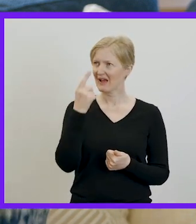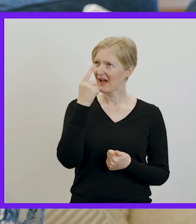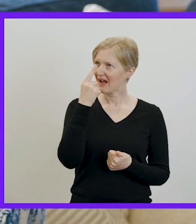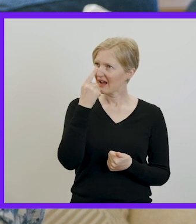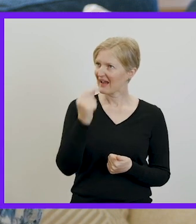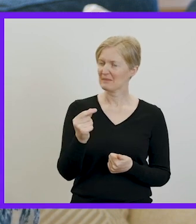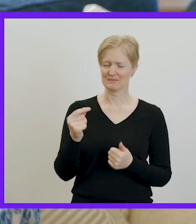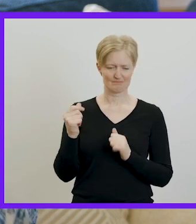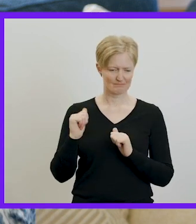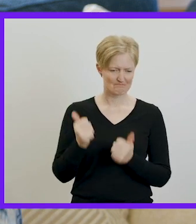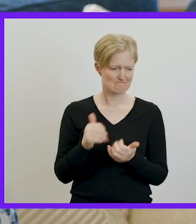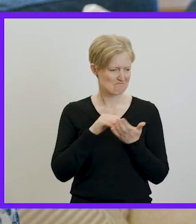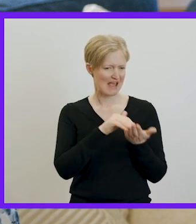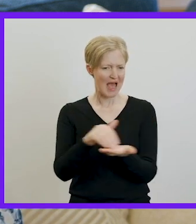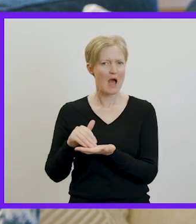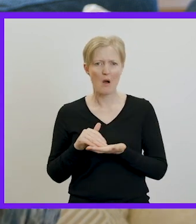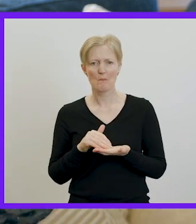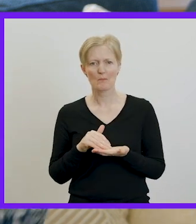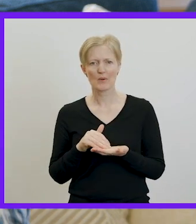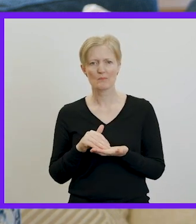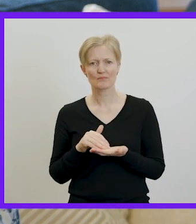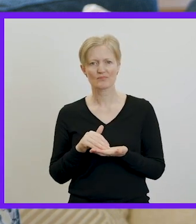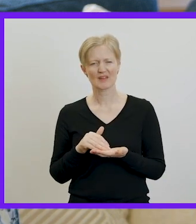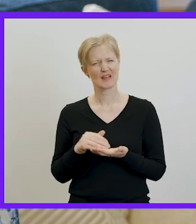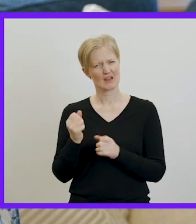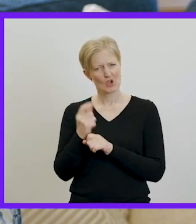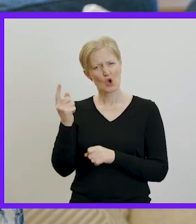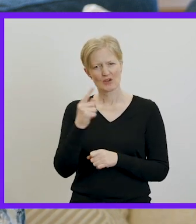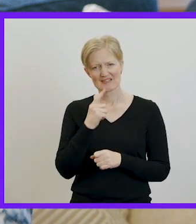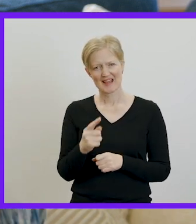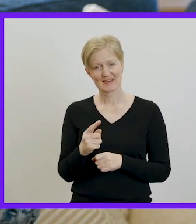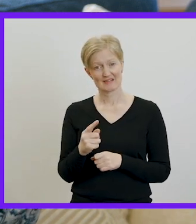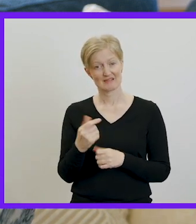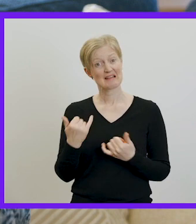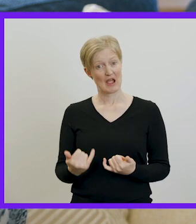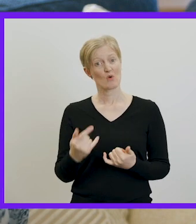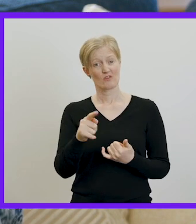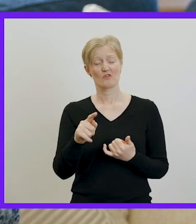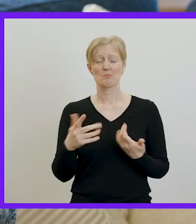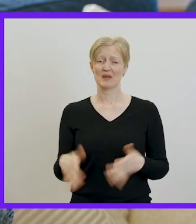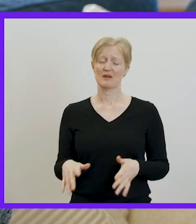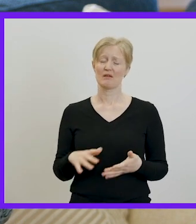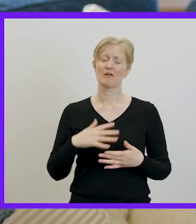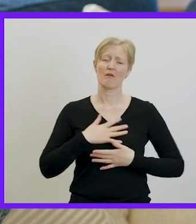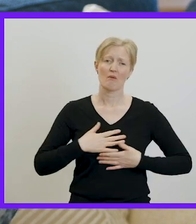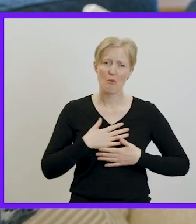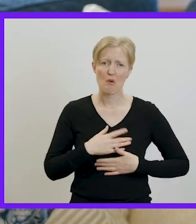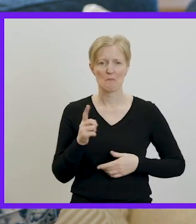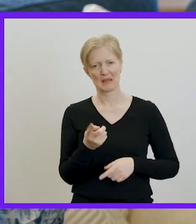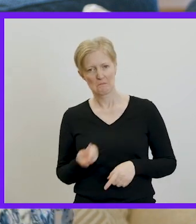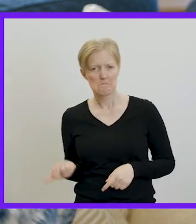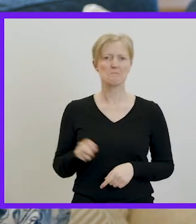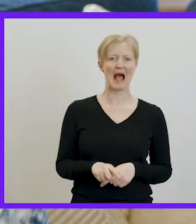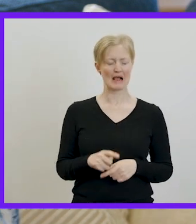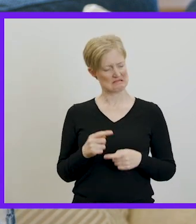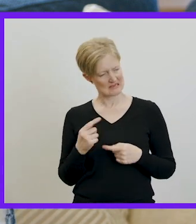still believe that he's in the business of healing. In fact, I felt God say to me that to have had a big disappointment and still get